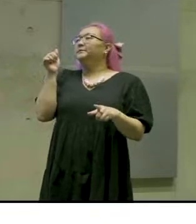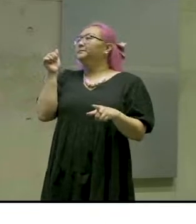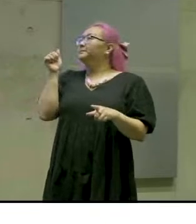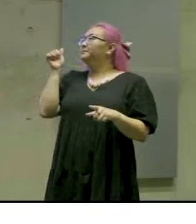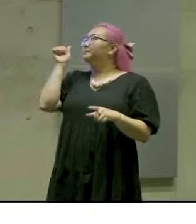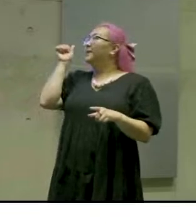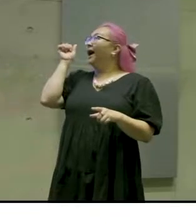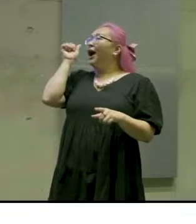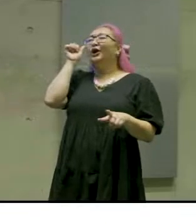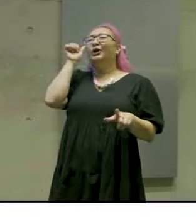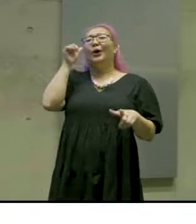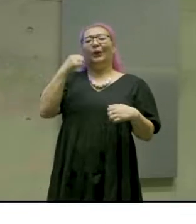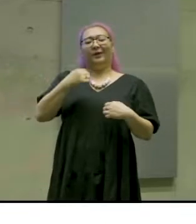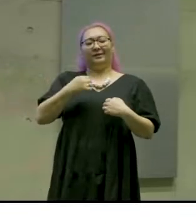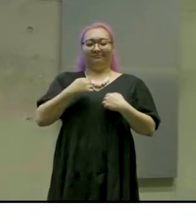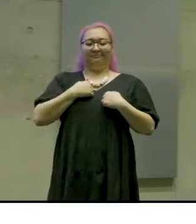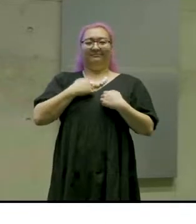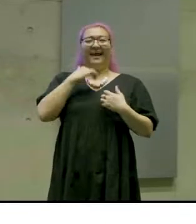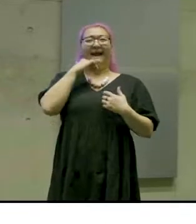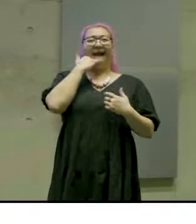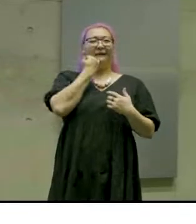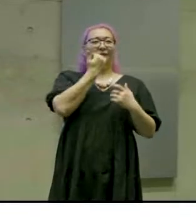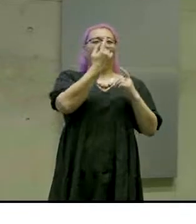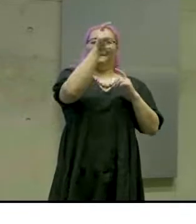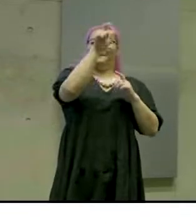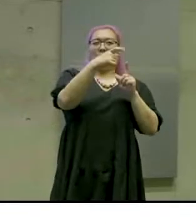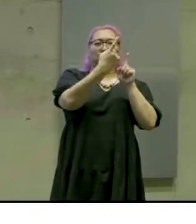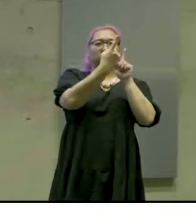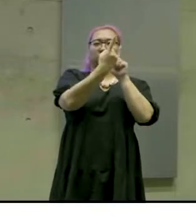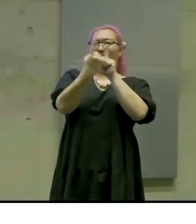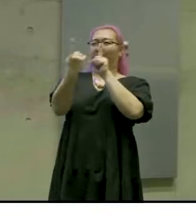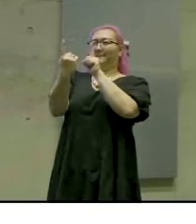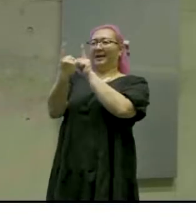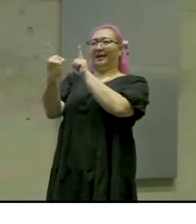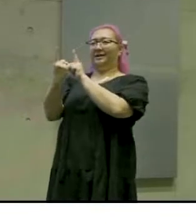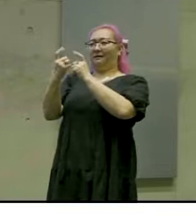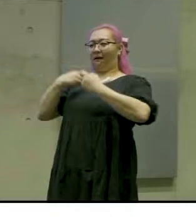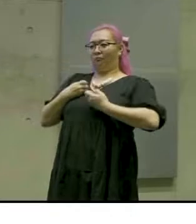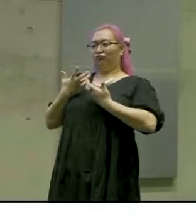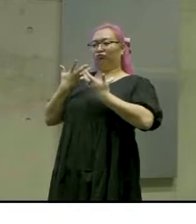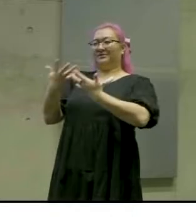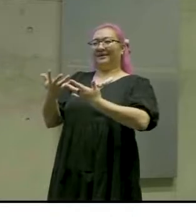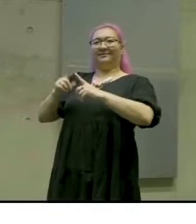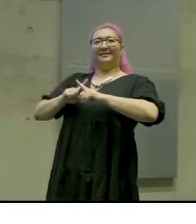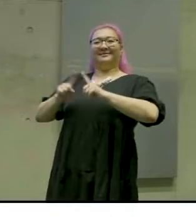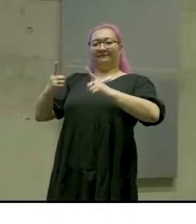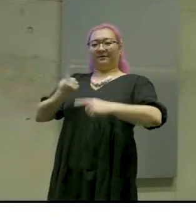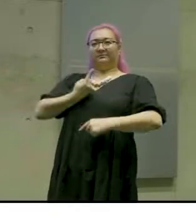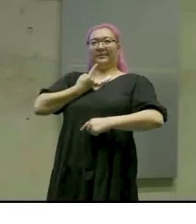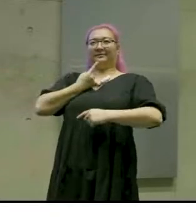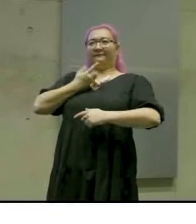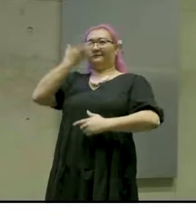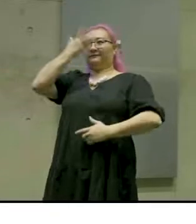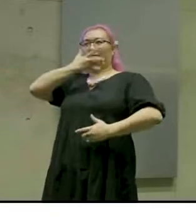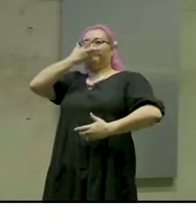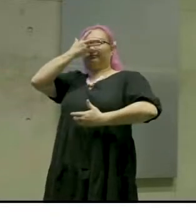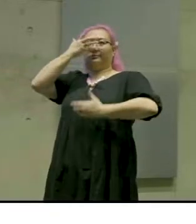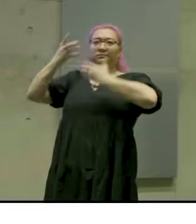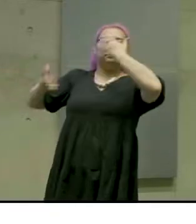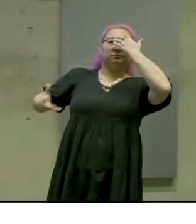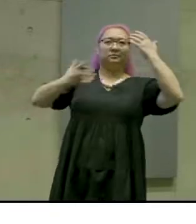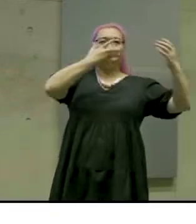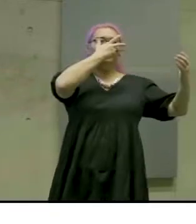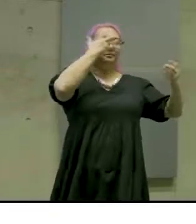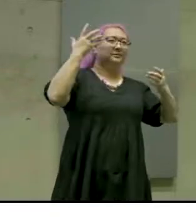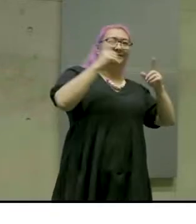projections of myself with everyone I encounter, different versions of myself. And I wanted to start by owning